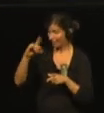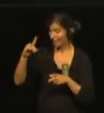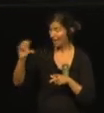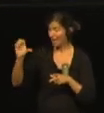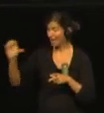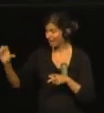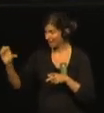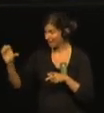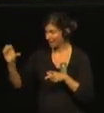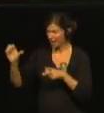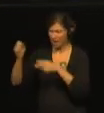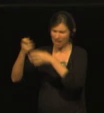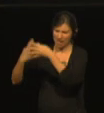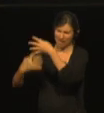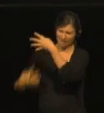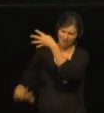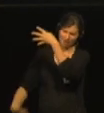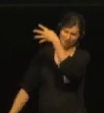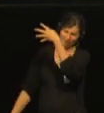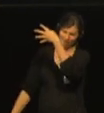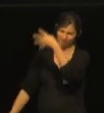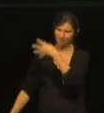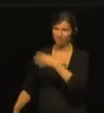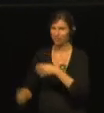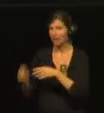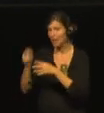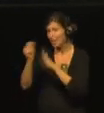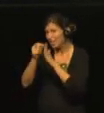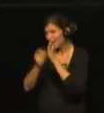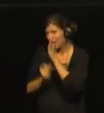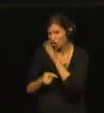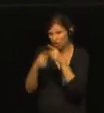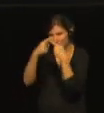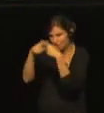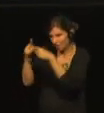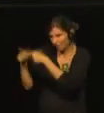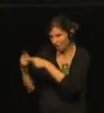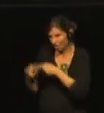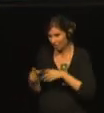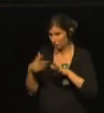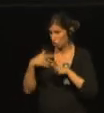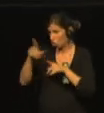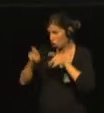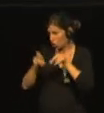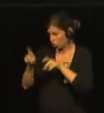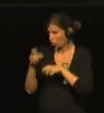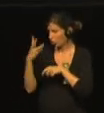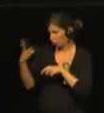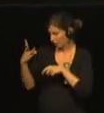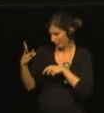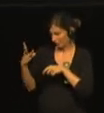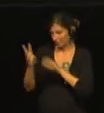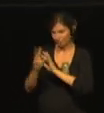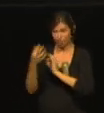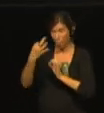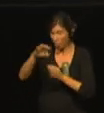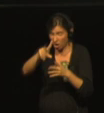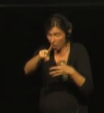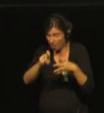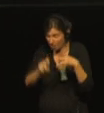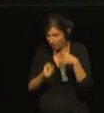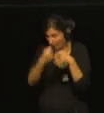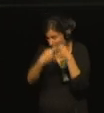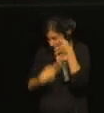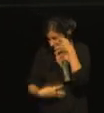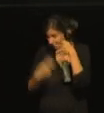different indicators. I now only have selected 3 different indicators. So